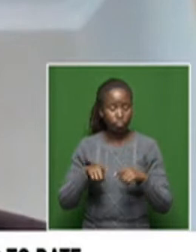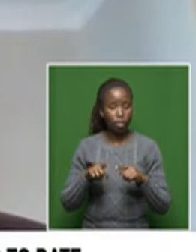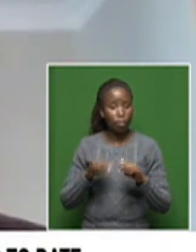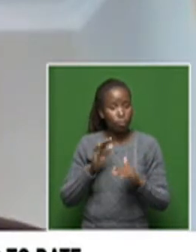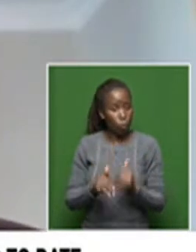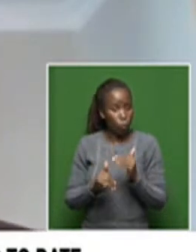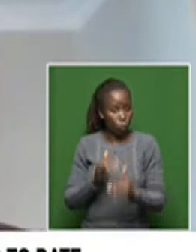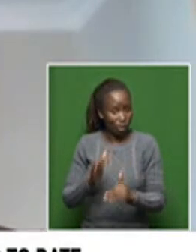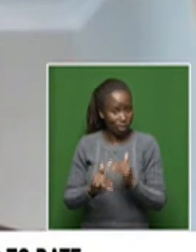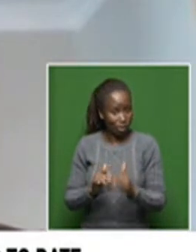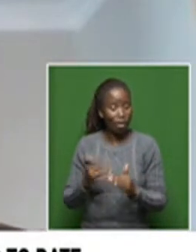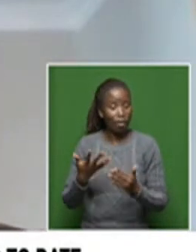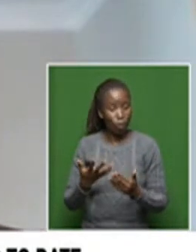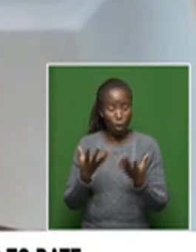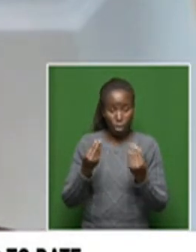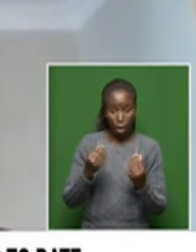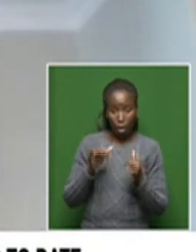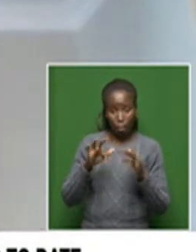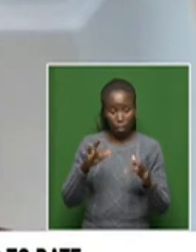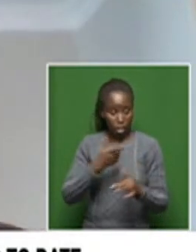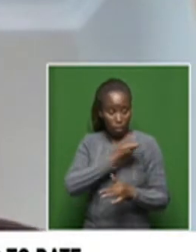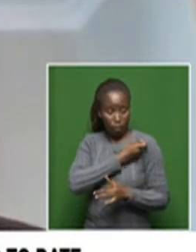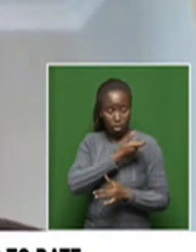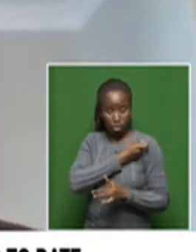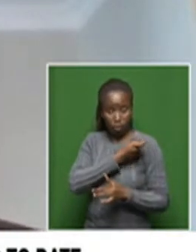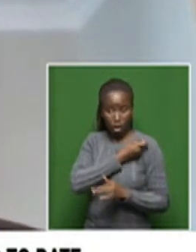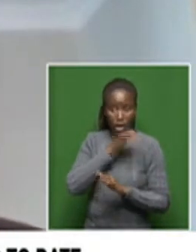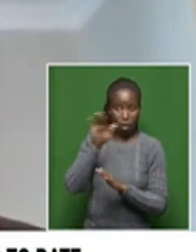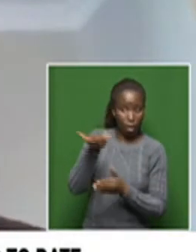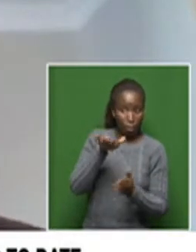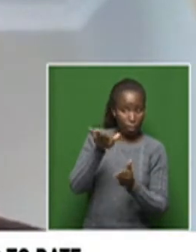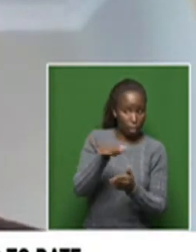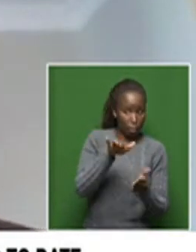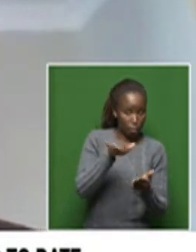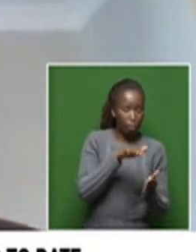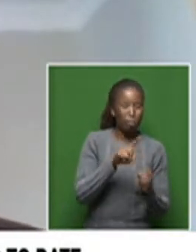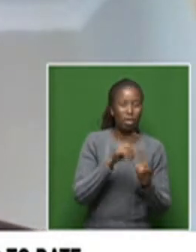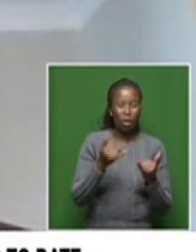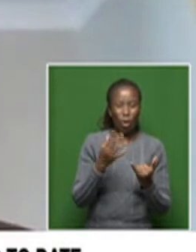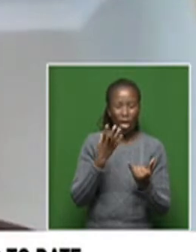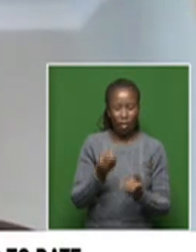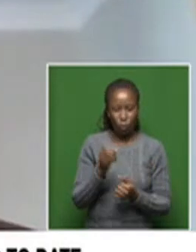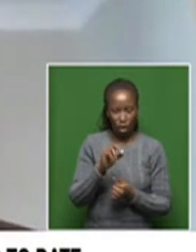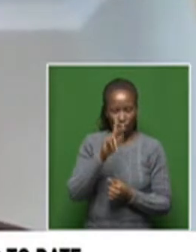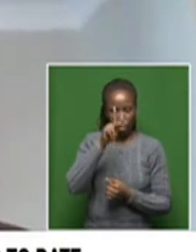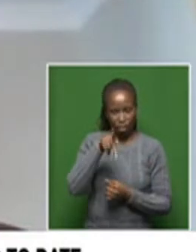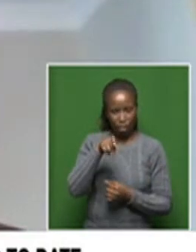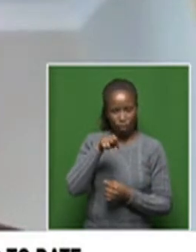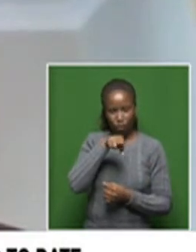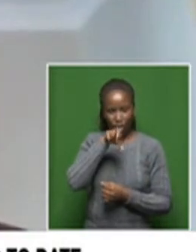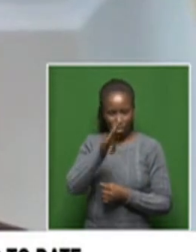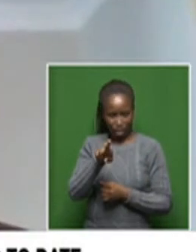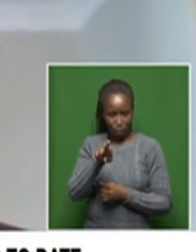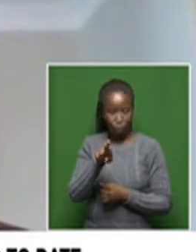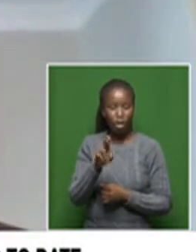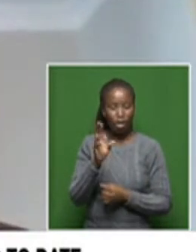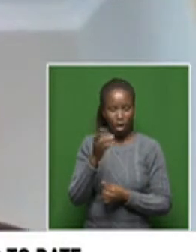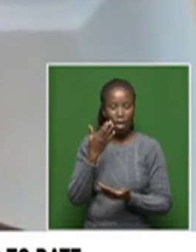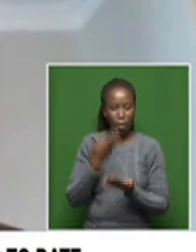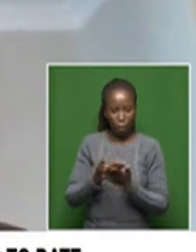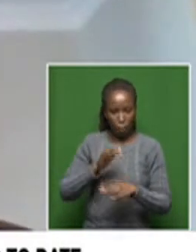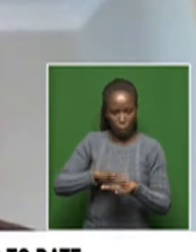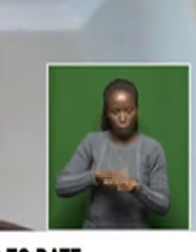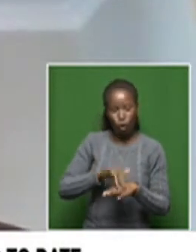In terms of the volume of vaccines, we will have, besides the Pfizer vaccine that we already have in the country, we will have an additional 2